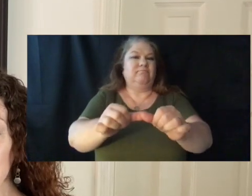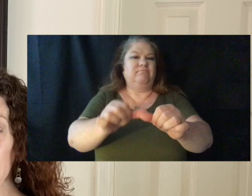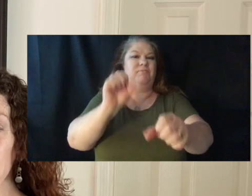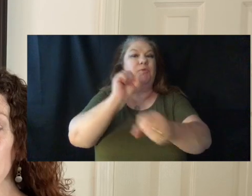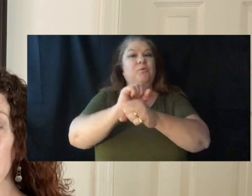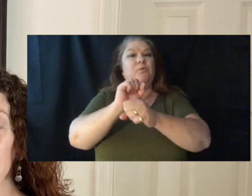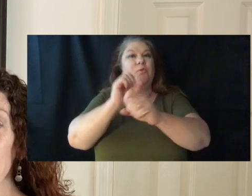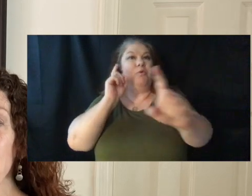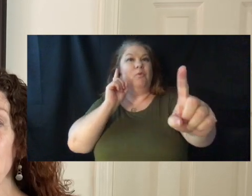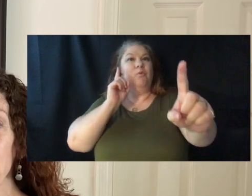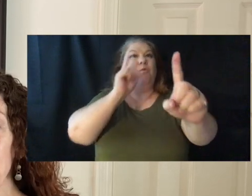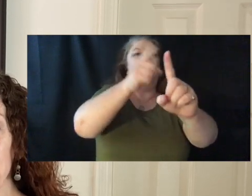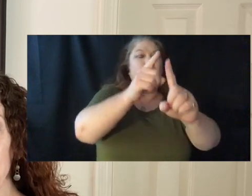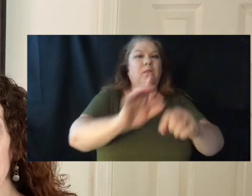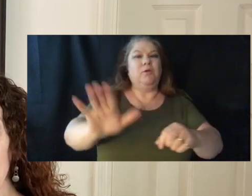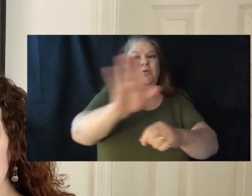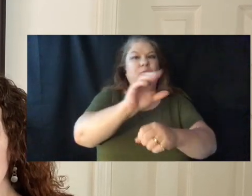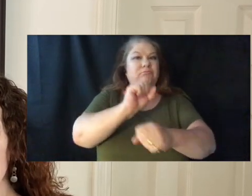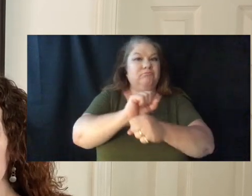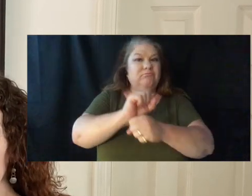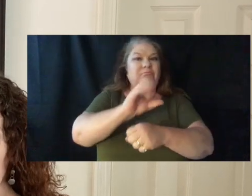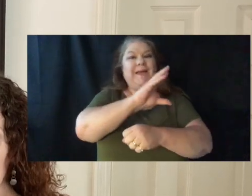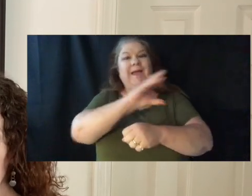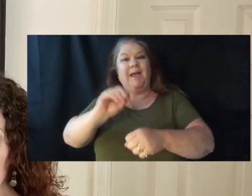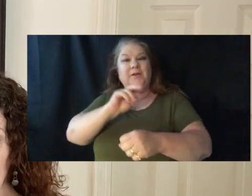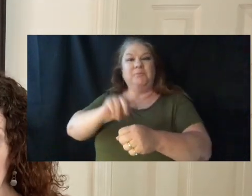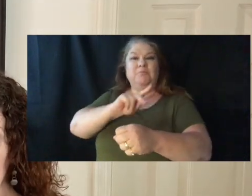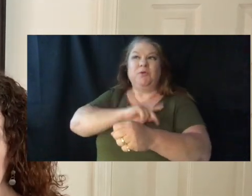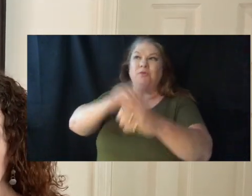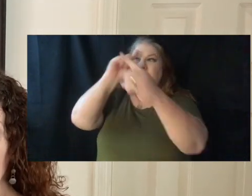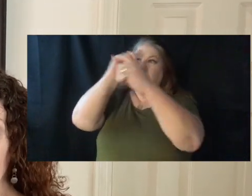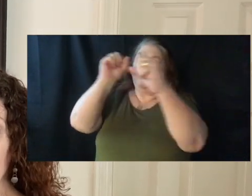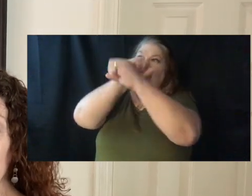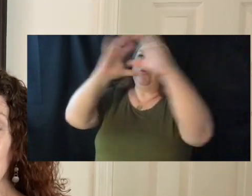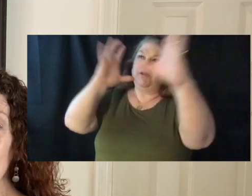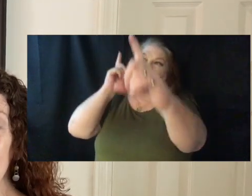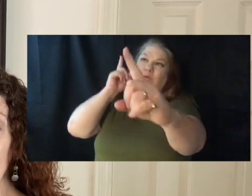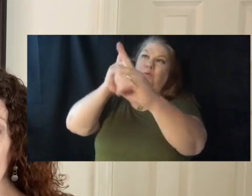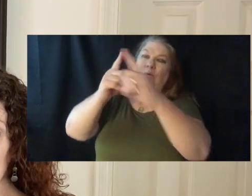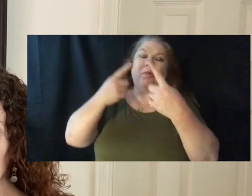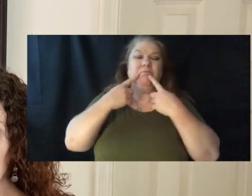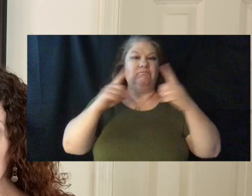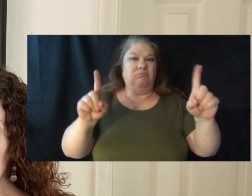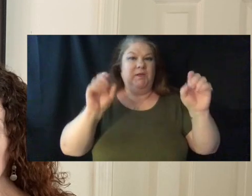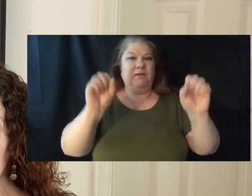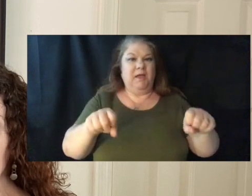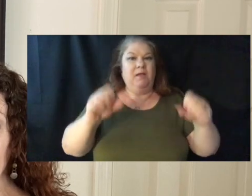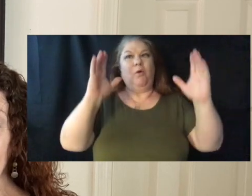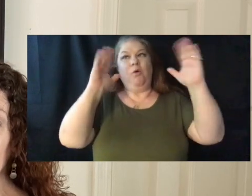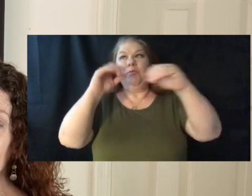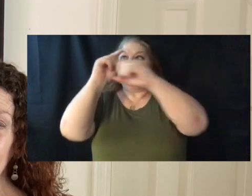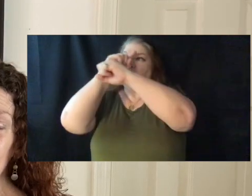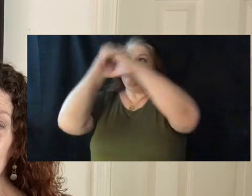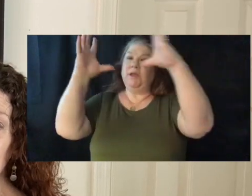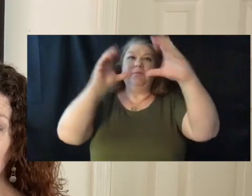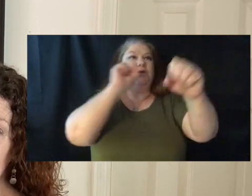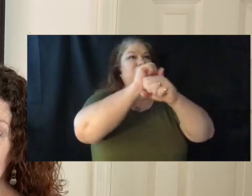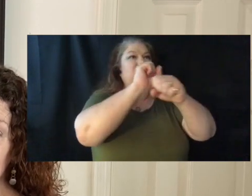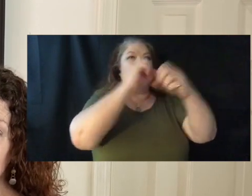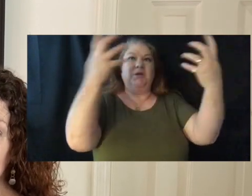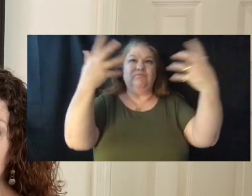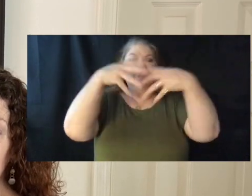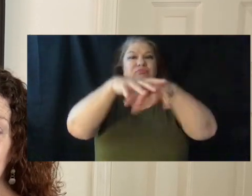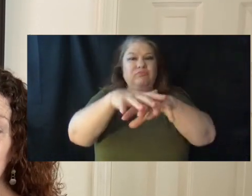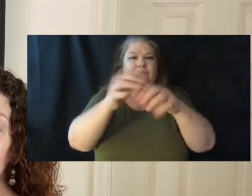to work toward both your career and personal dreams, and hopefully they can merge and everything will be